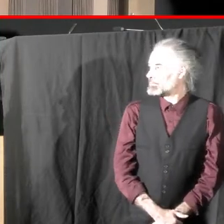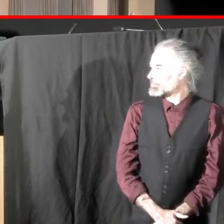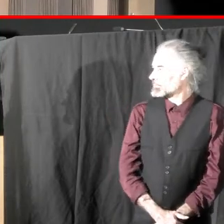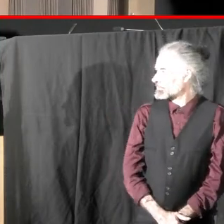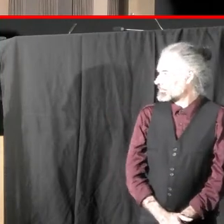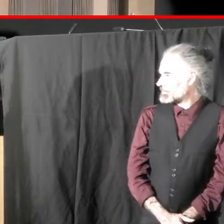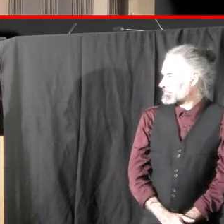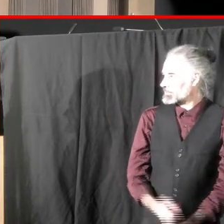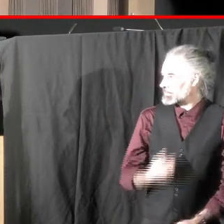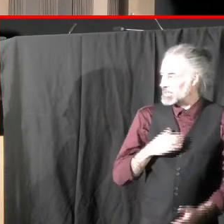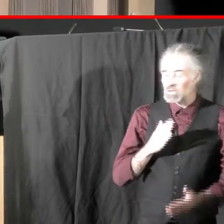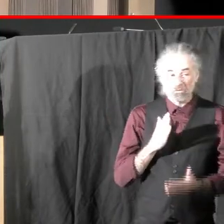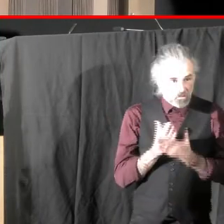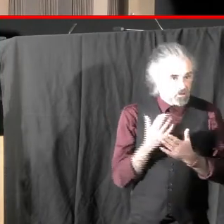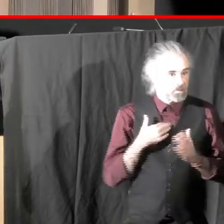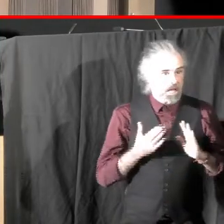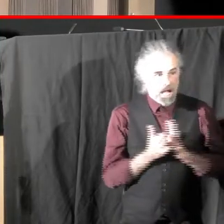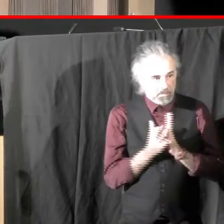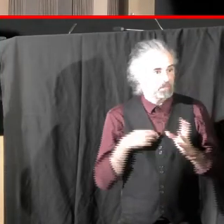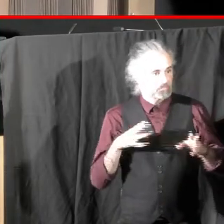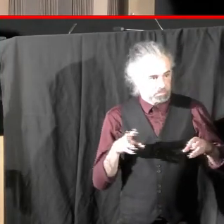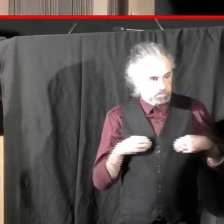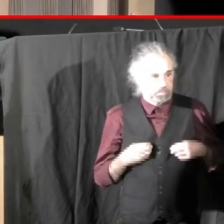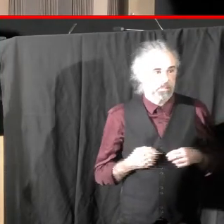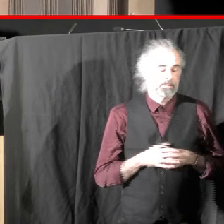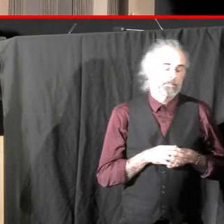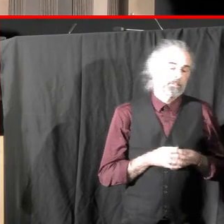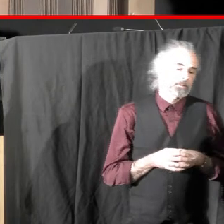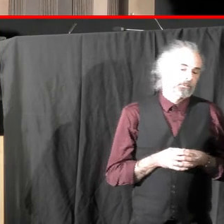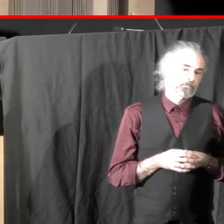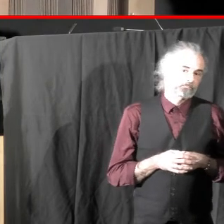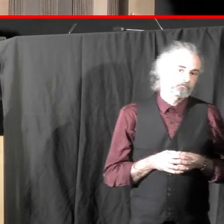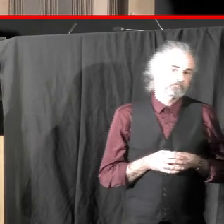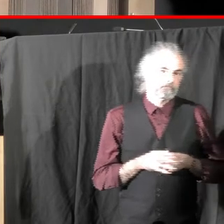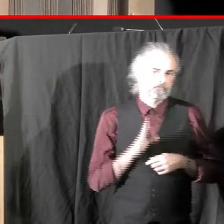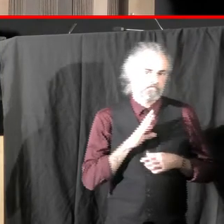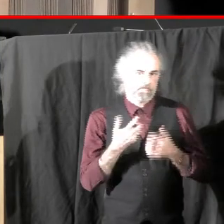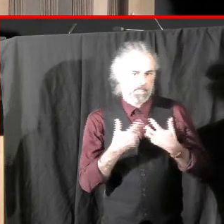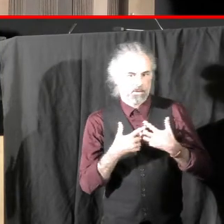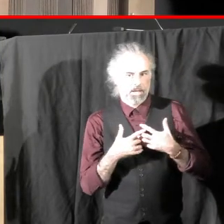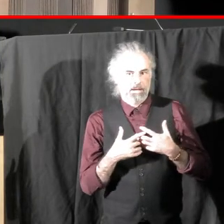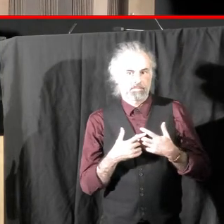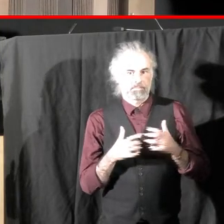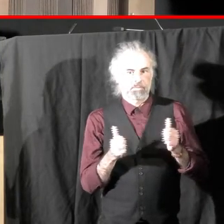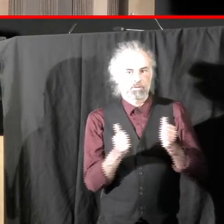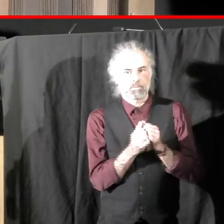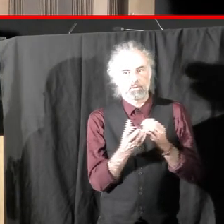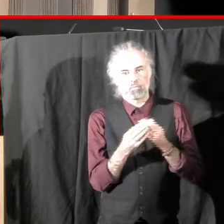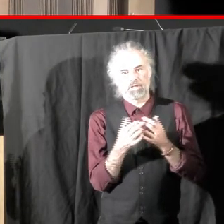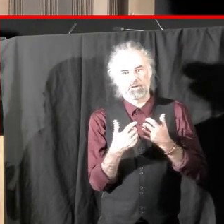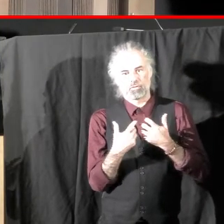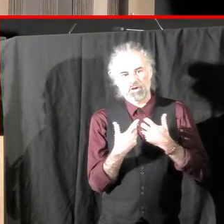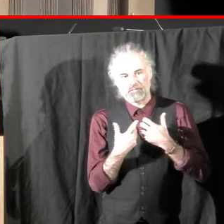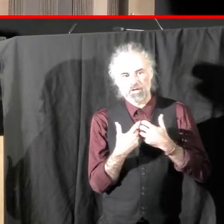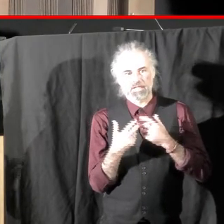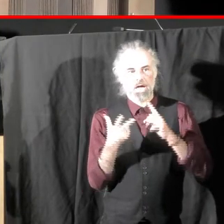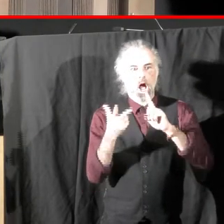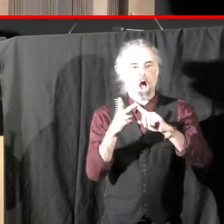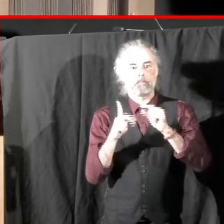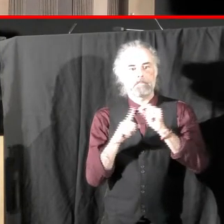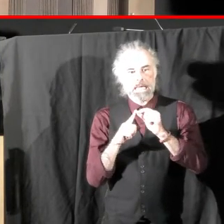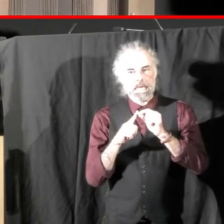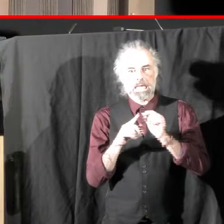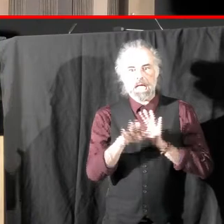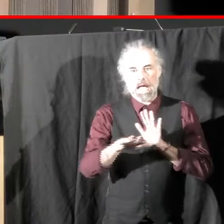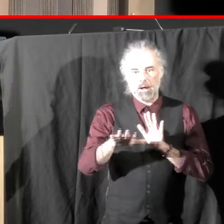Yeah, sure, I'm happy to do that. We'll need to work out an agreement with the university's IP as well. They'll